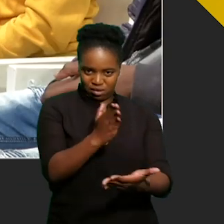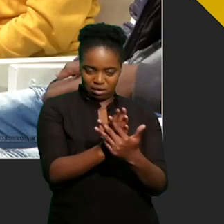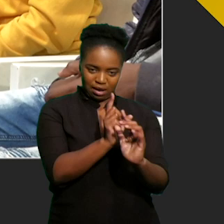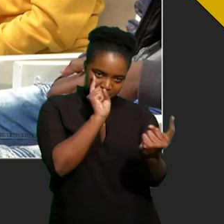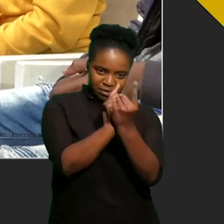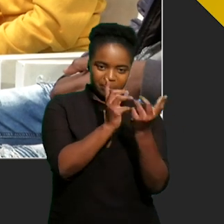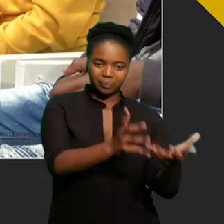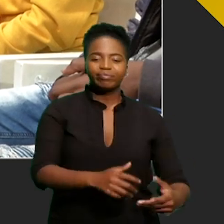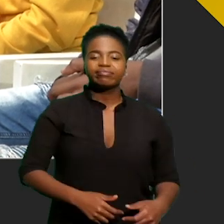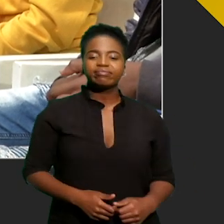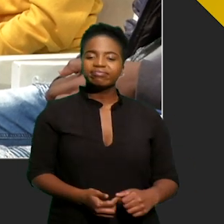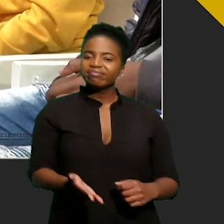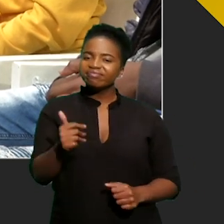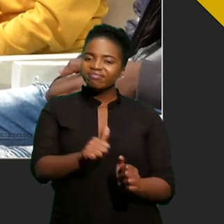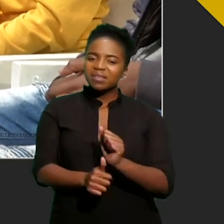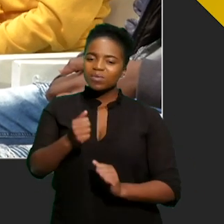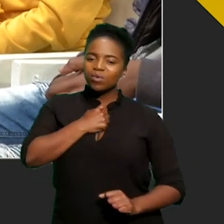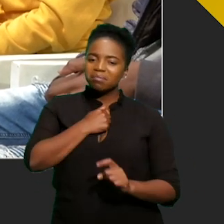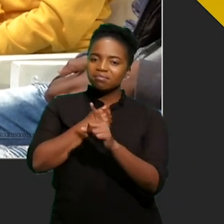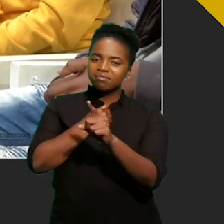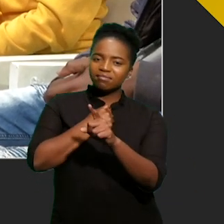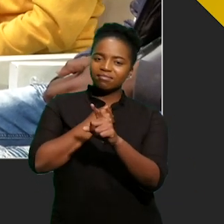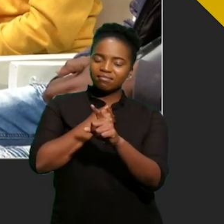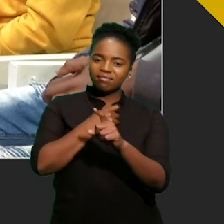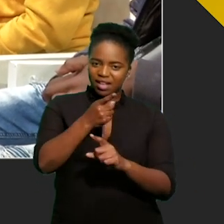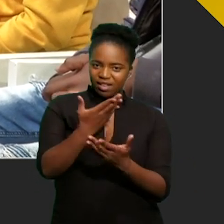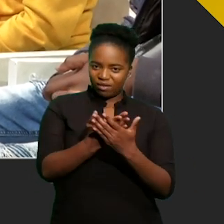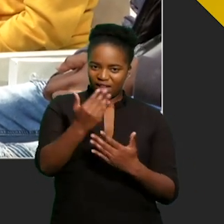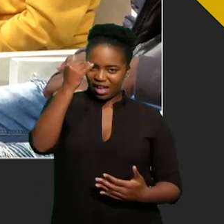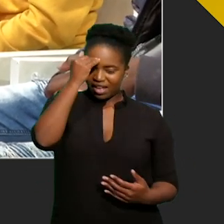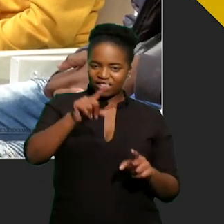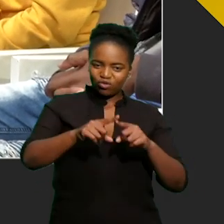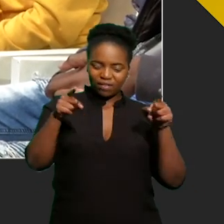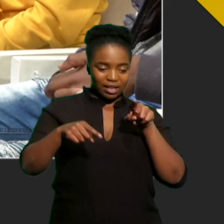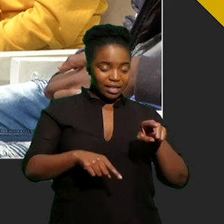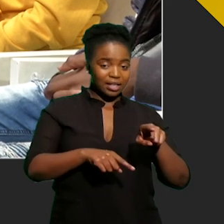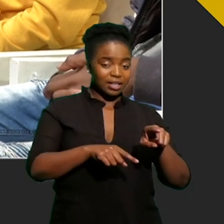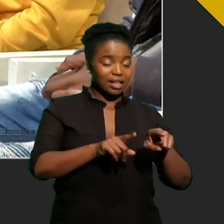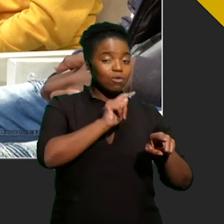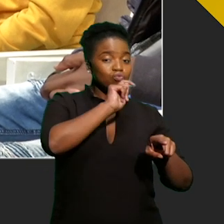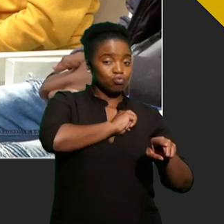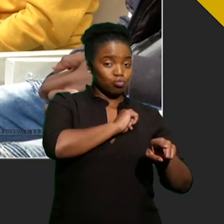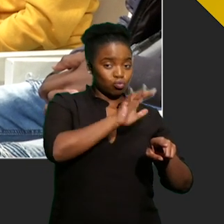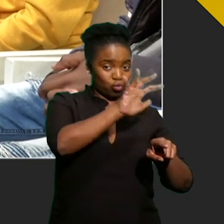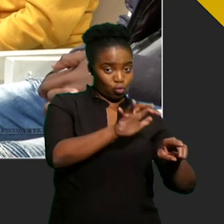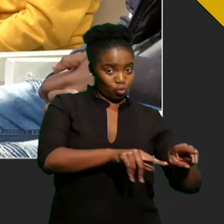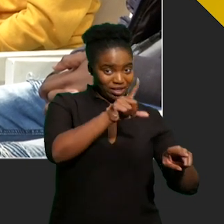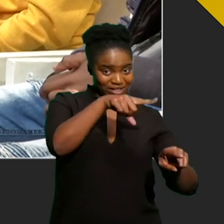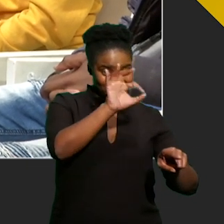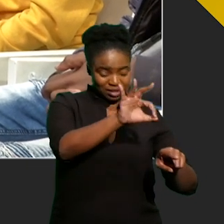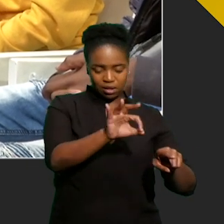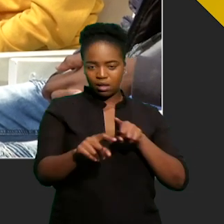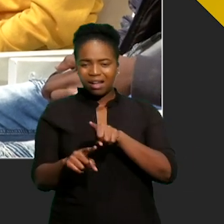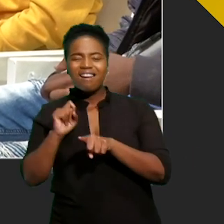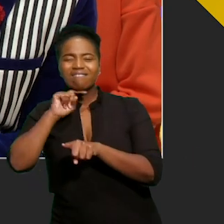him. Patrick. Would you be able to spot the difference between fake news and real news? Hey, Kamalam Dong Patrick